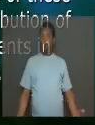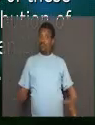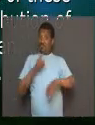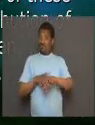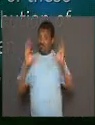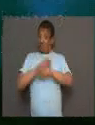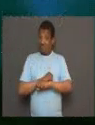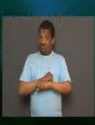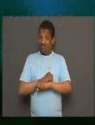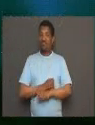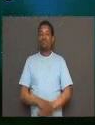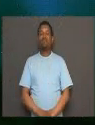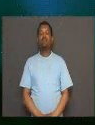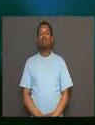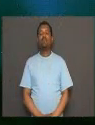Time's up.